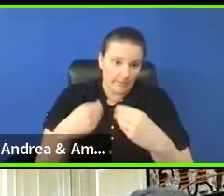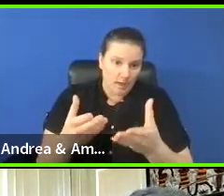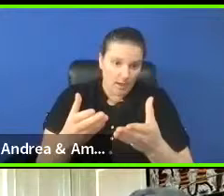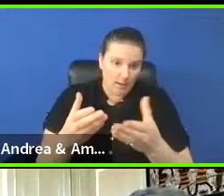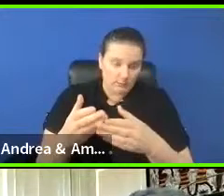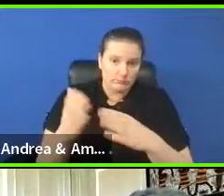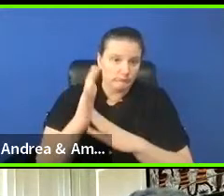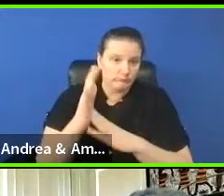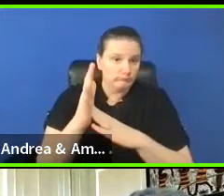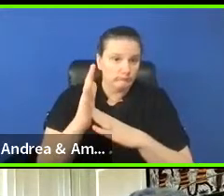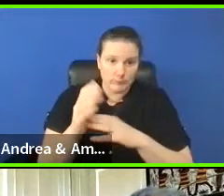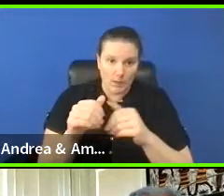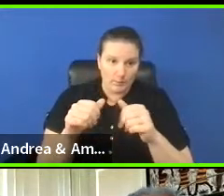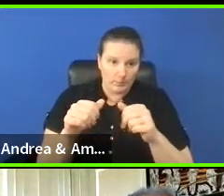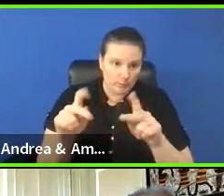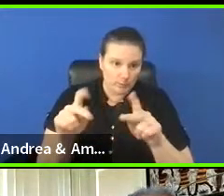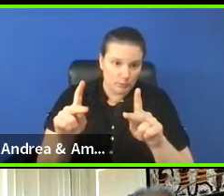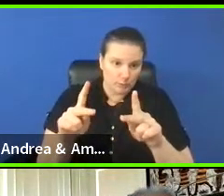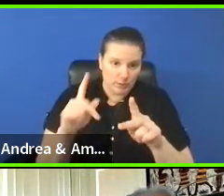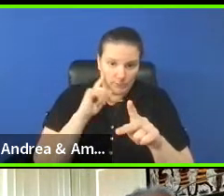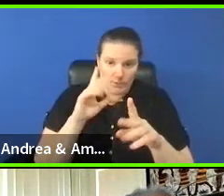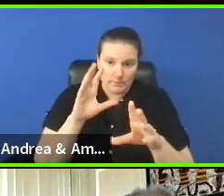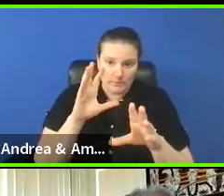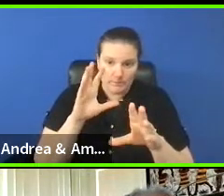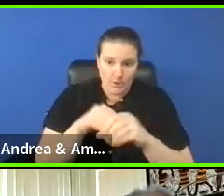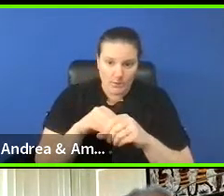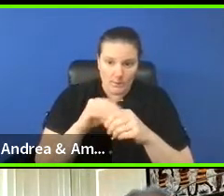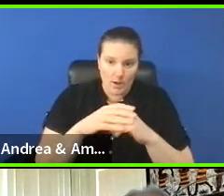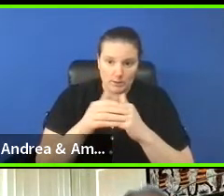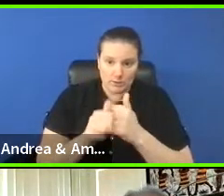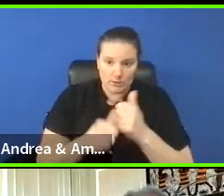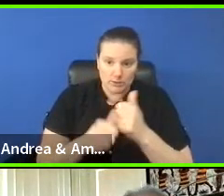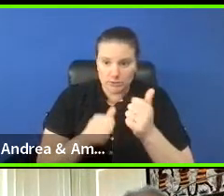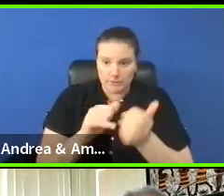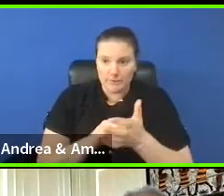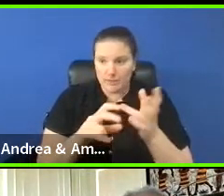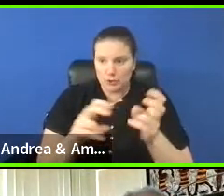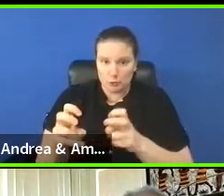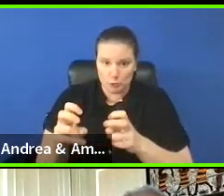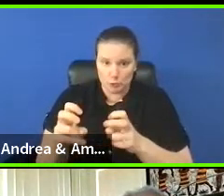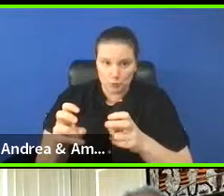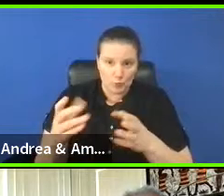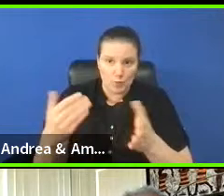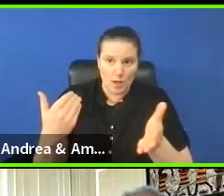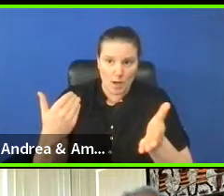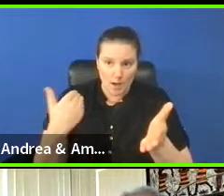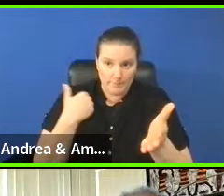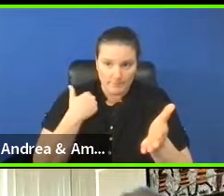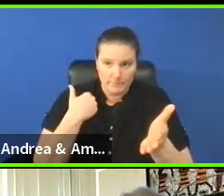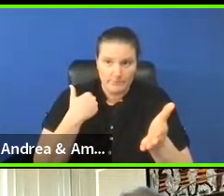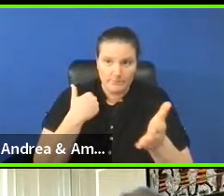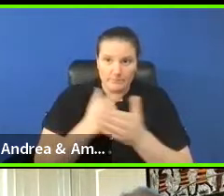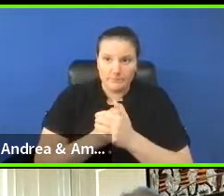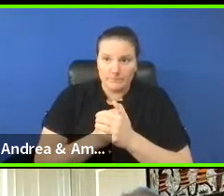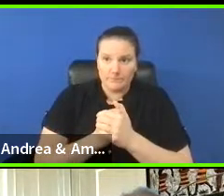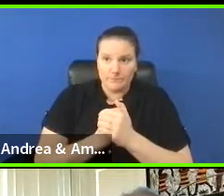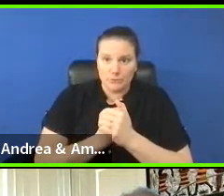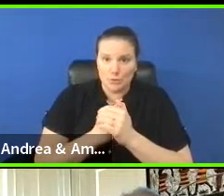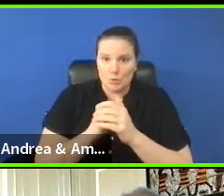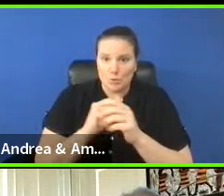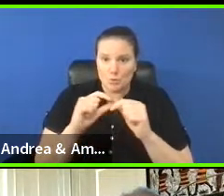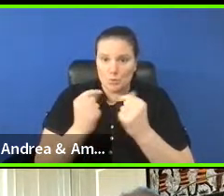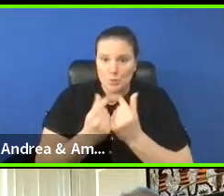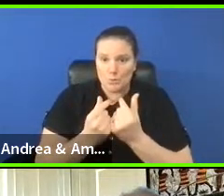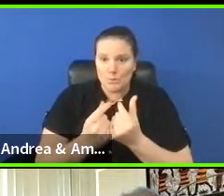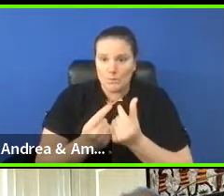ample opportunity for engagement on each of the issues that we will bring to the group for